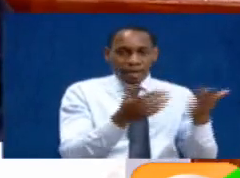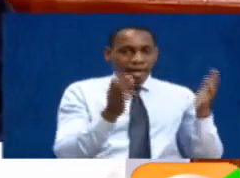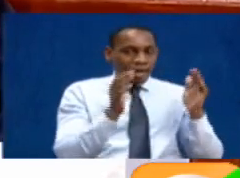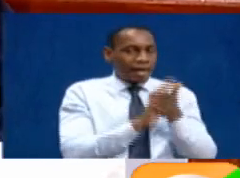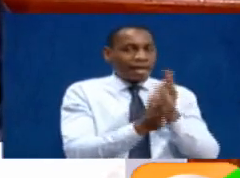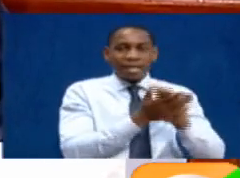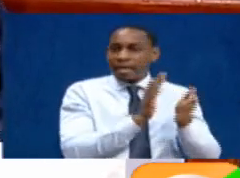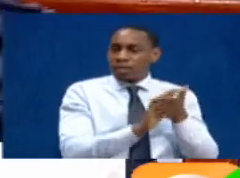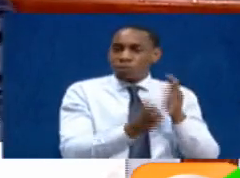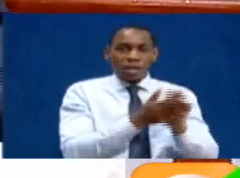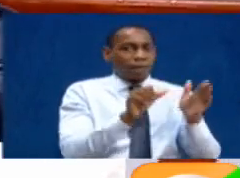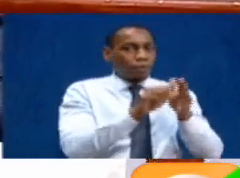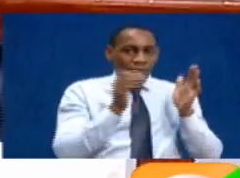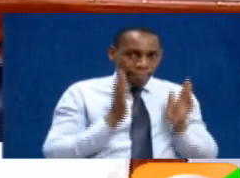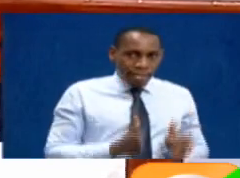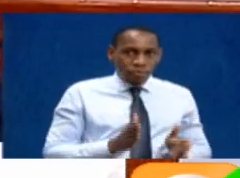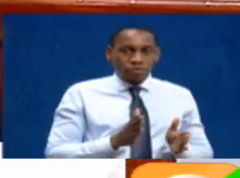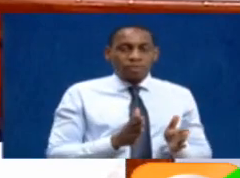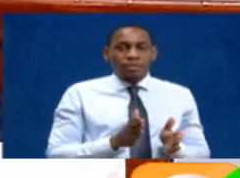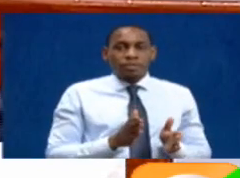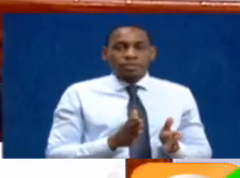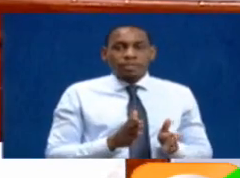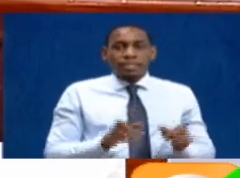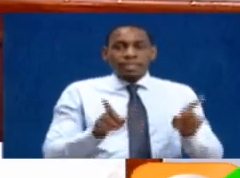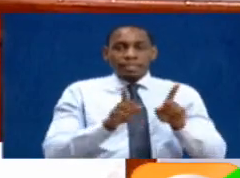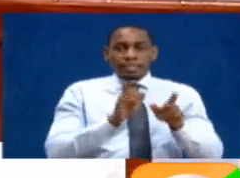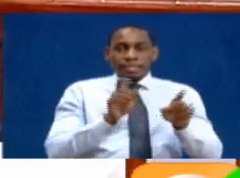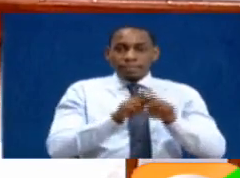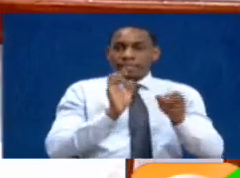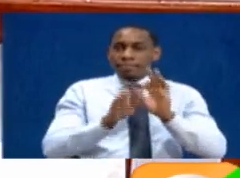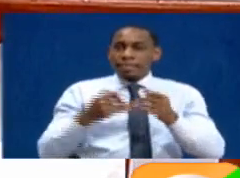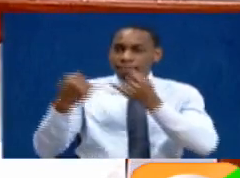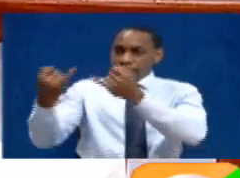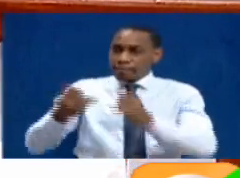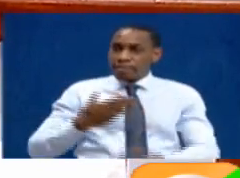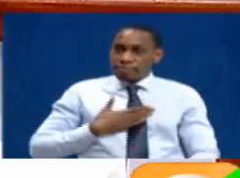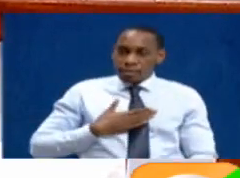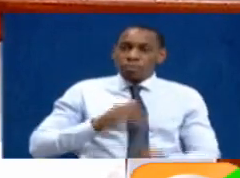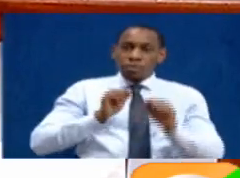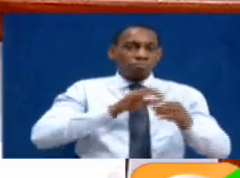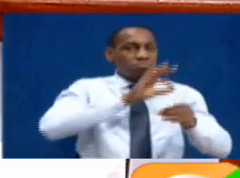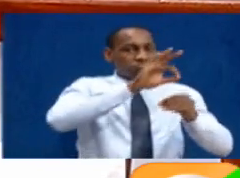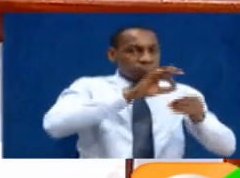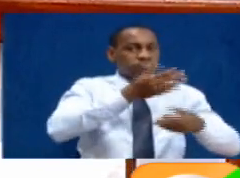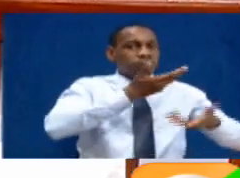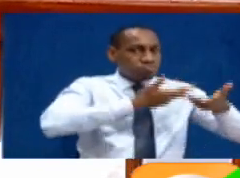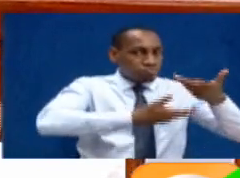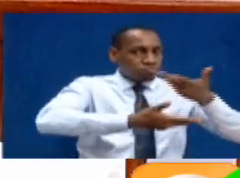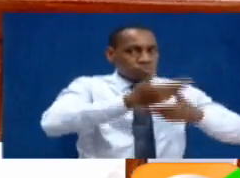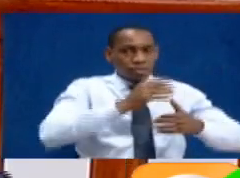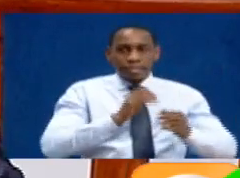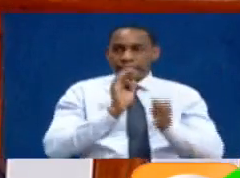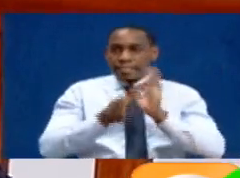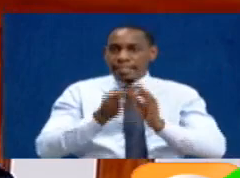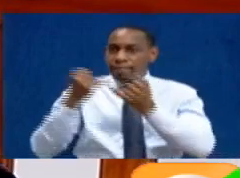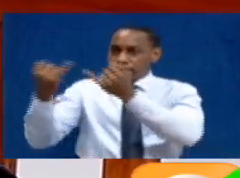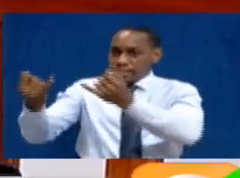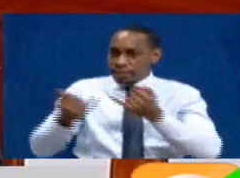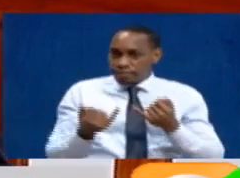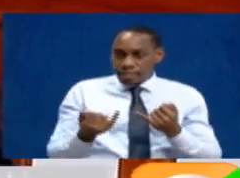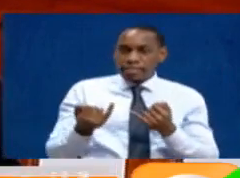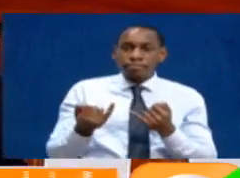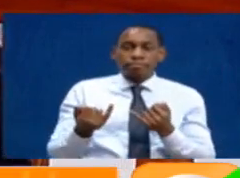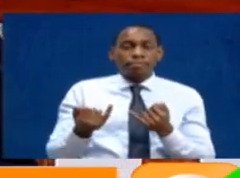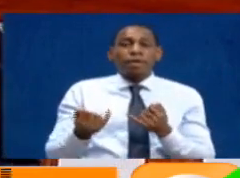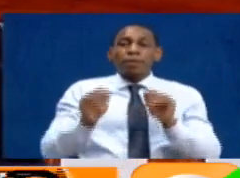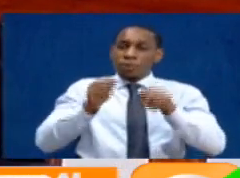personal problem. Even if he invited me tomorrow, I will take you there and we'll have a cup of tea. If I invite him, he might not come